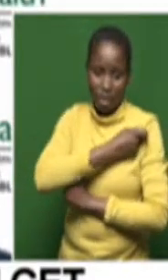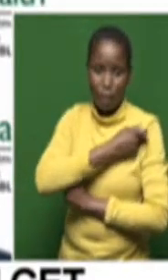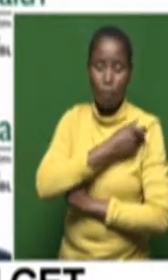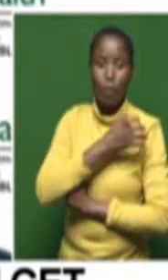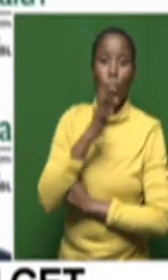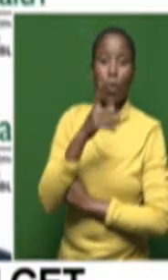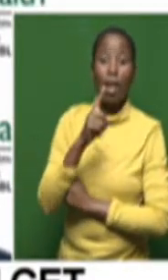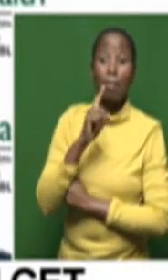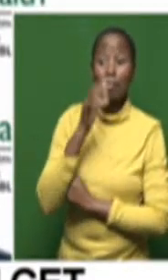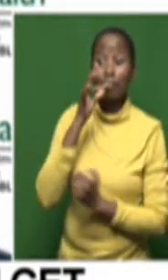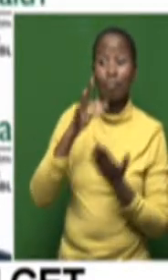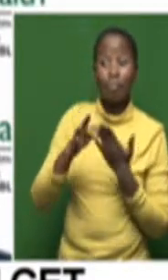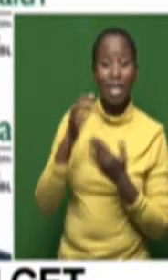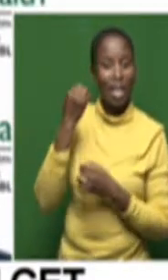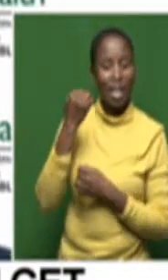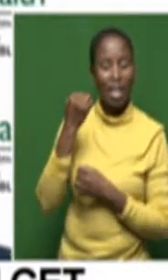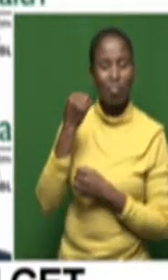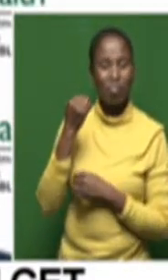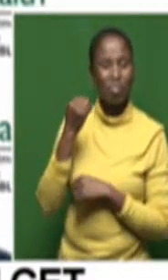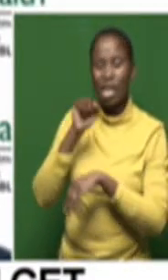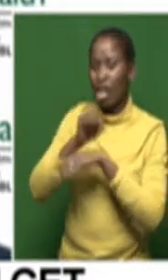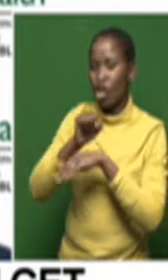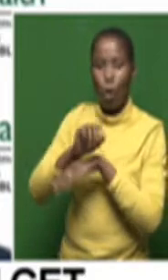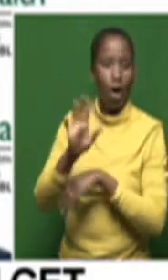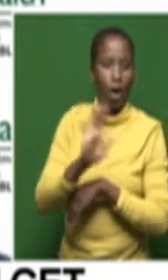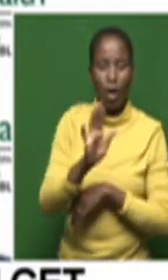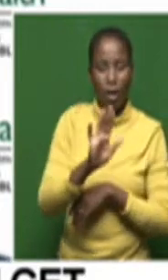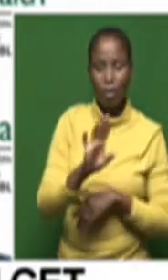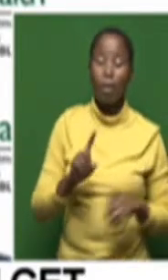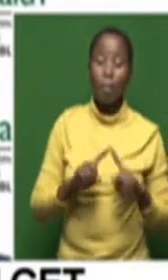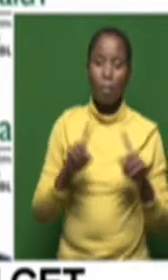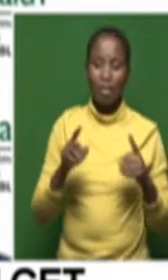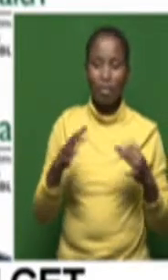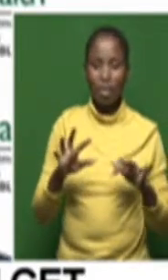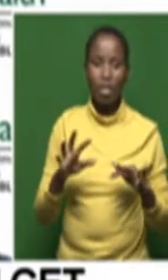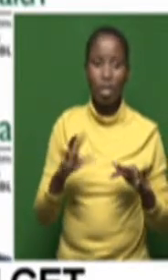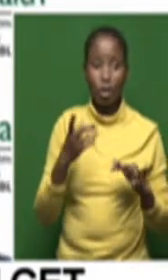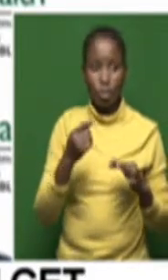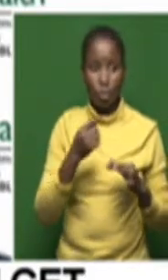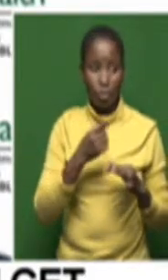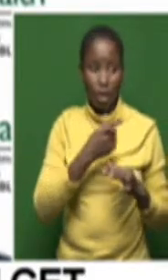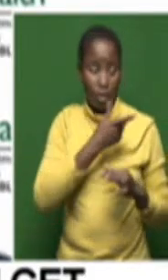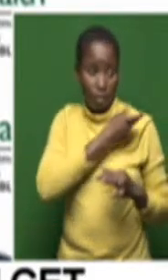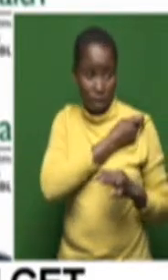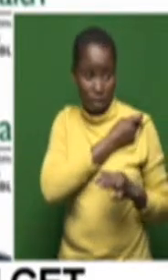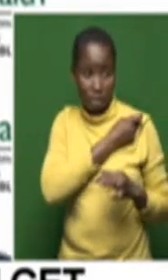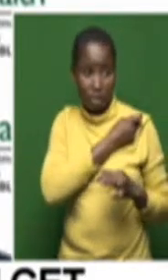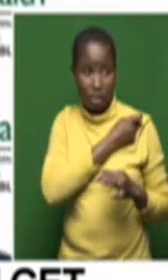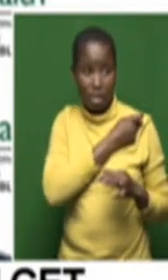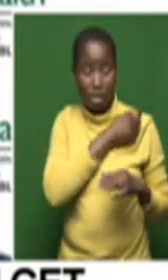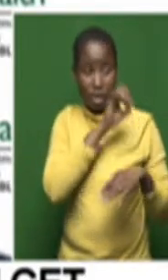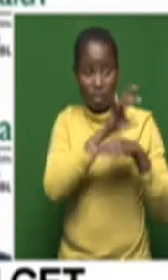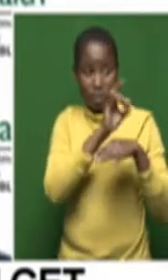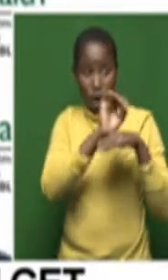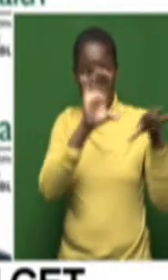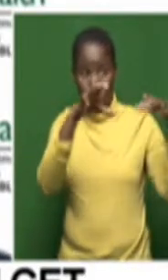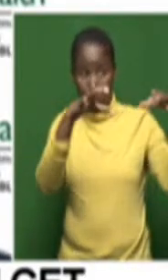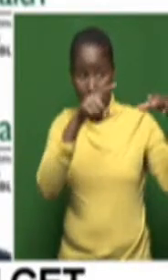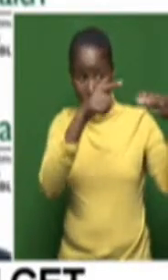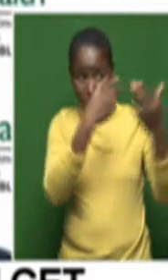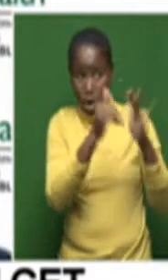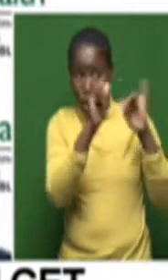the discussions around this matter. We have referred this to our Vaccine Ministerial Advisory Committee to advise